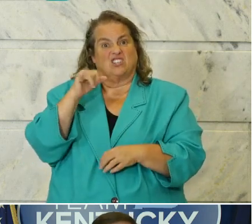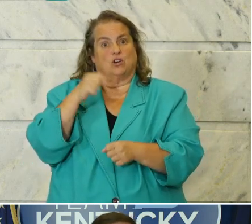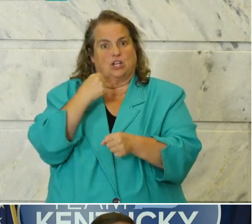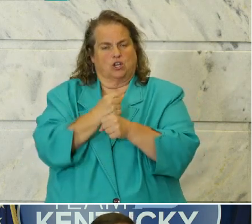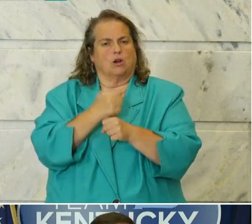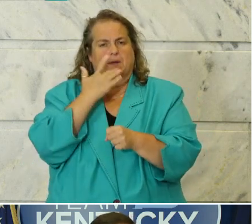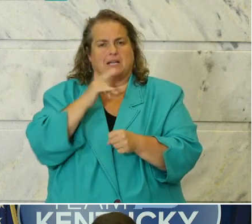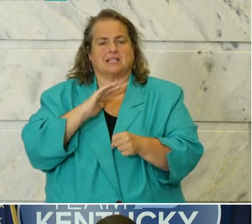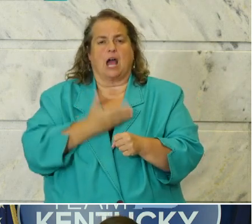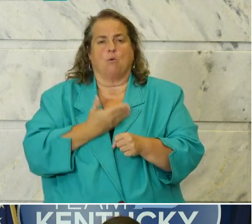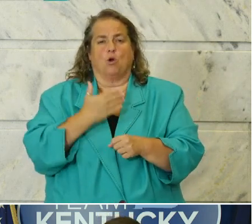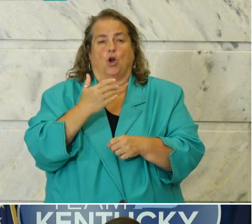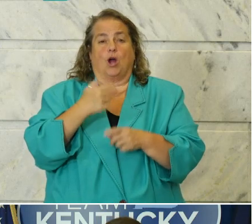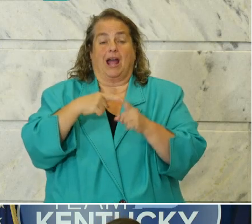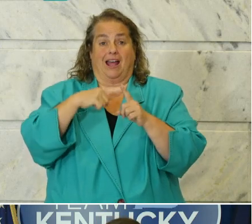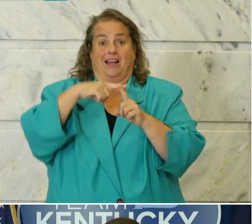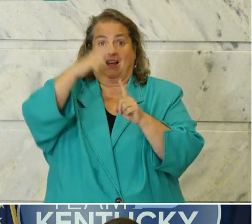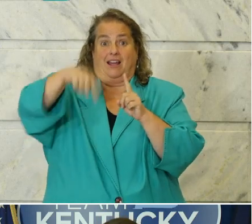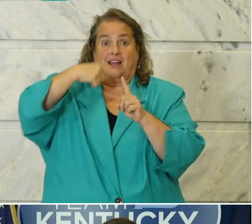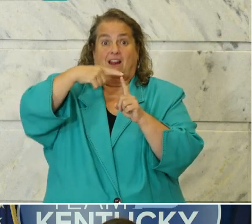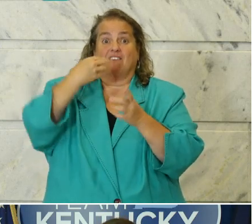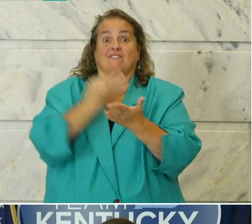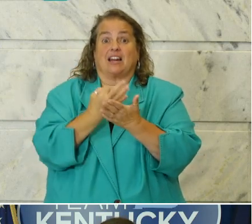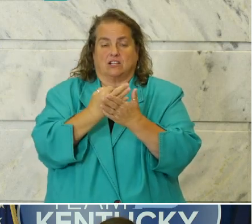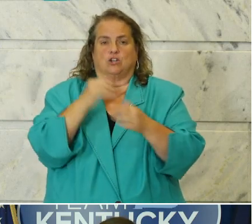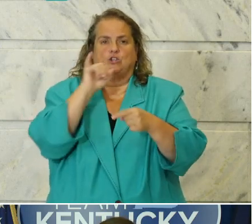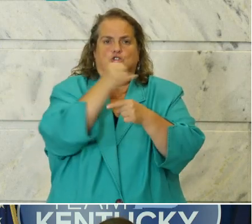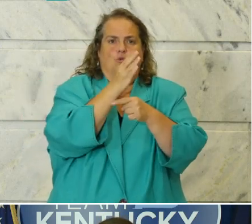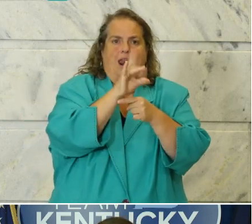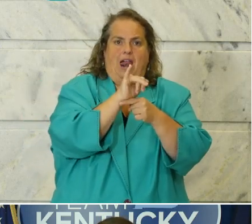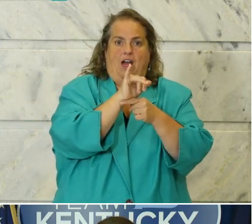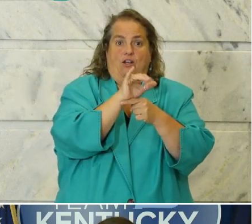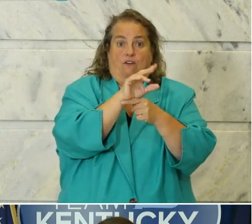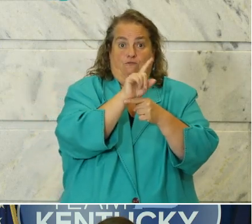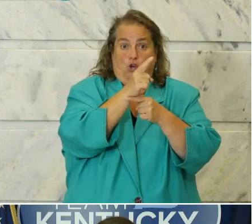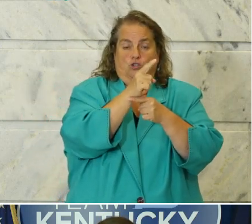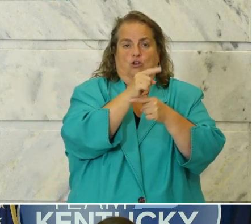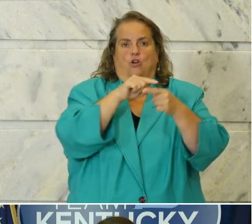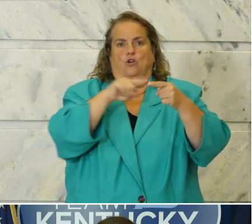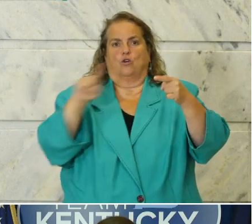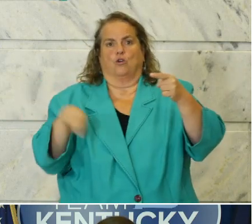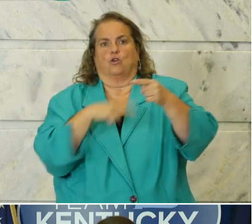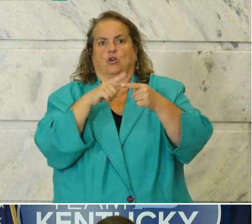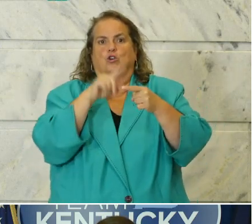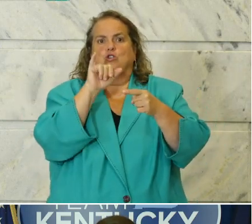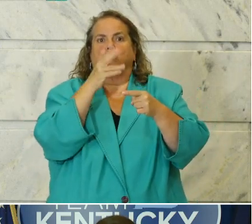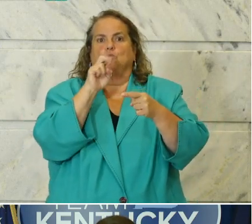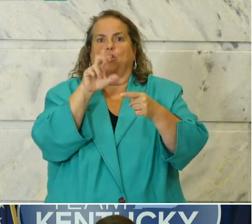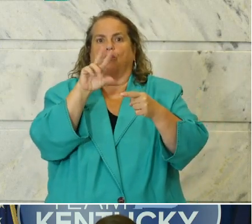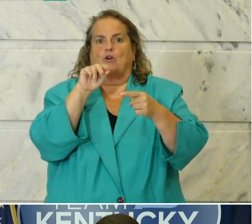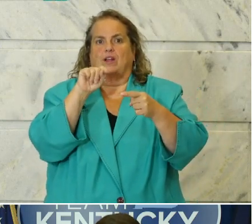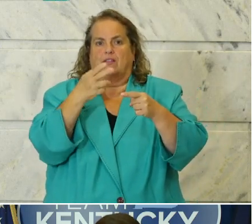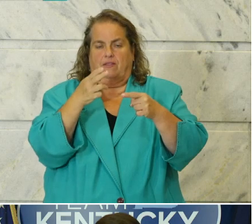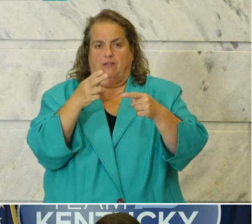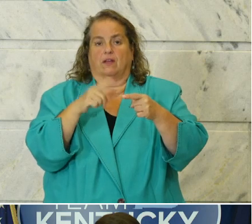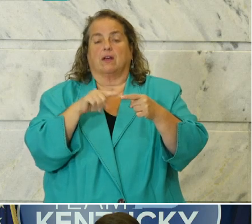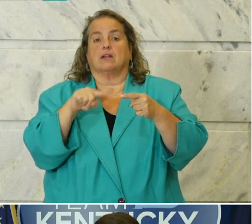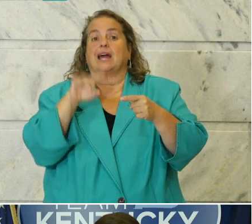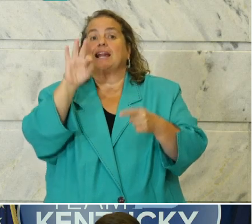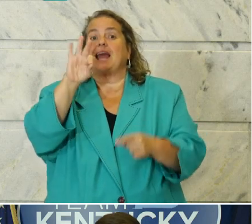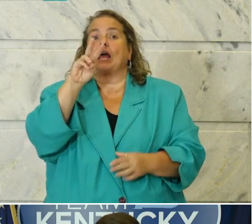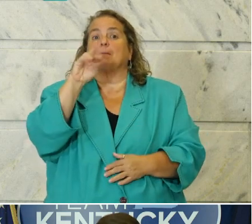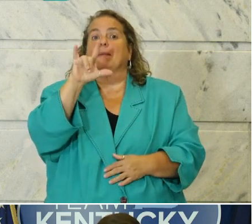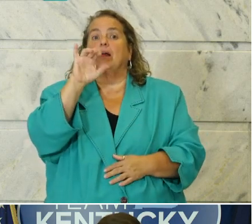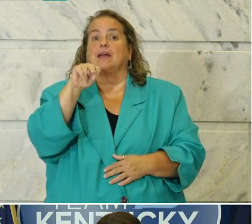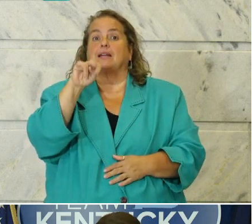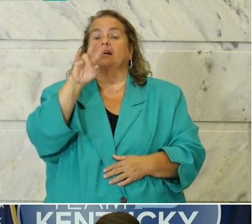through June 30th fiscal year, totaled nearly $905.1 million, a 7% increase compared